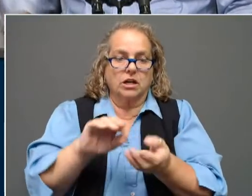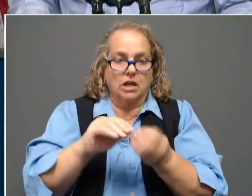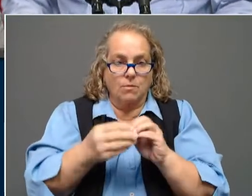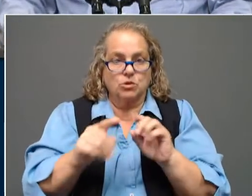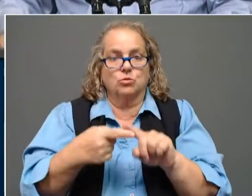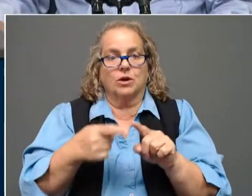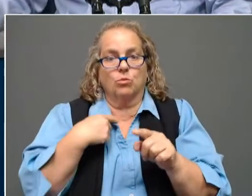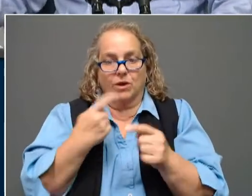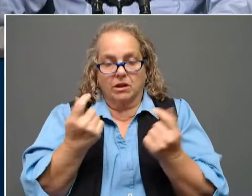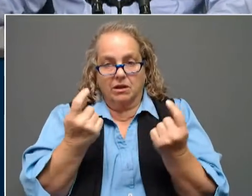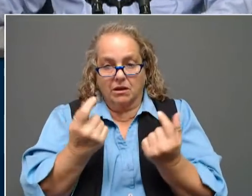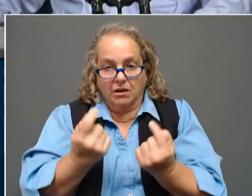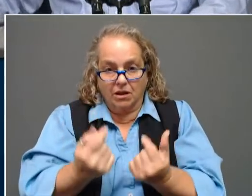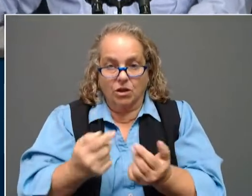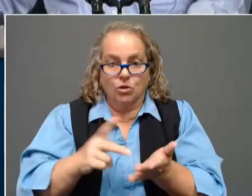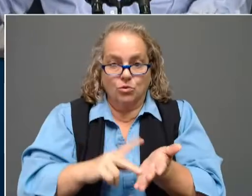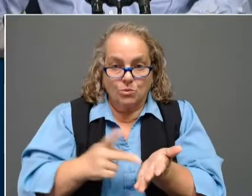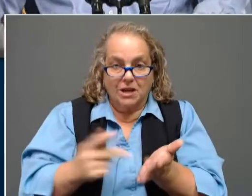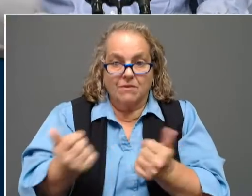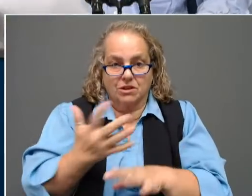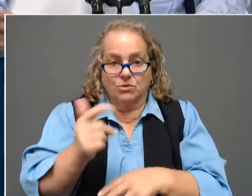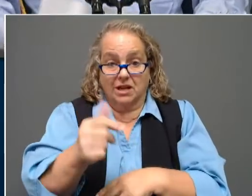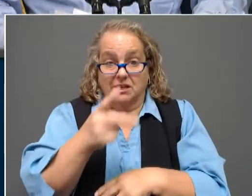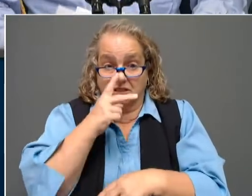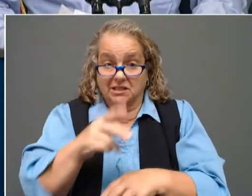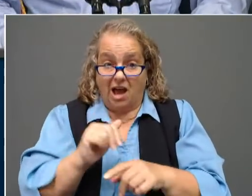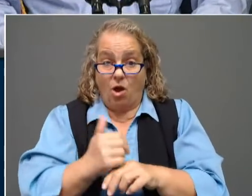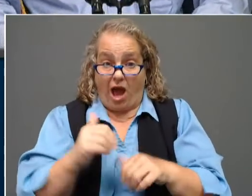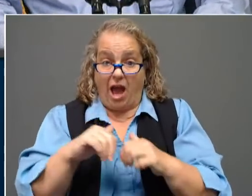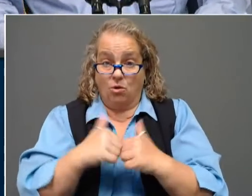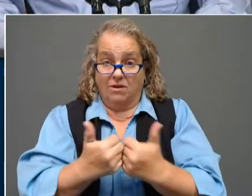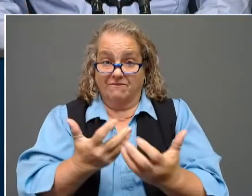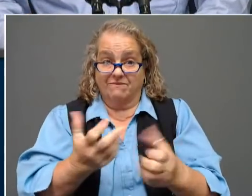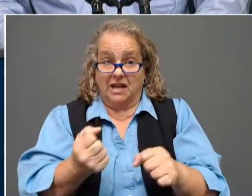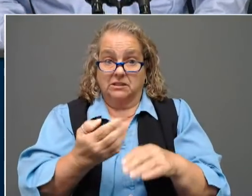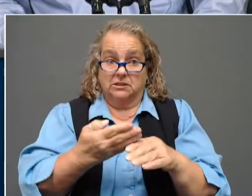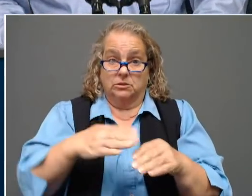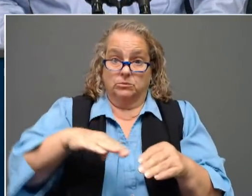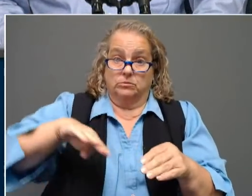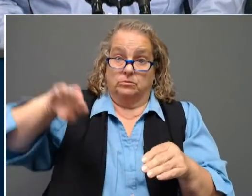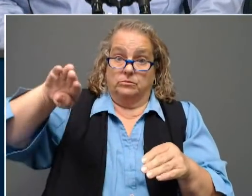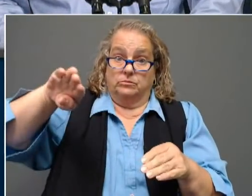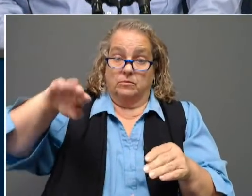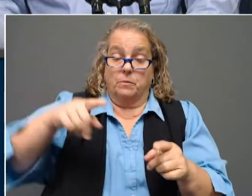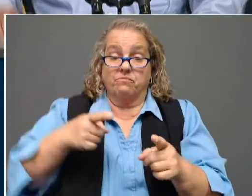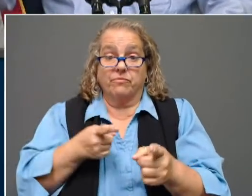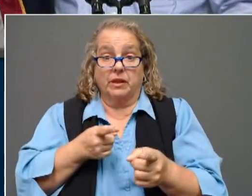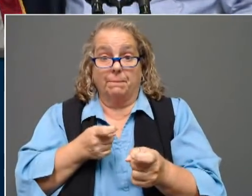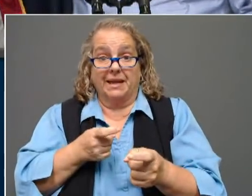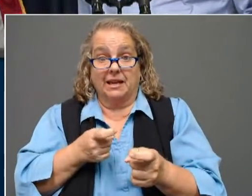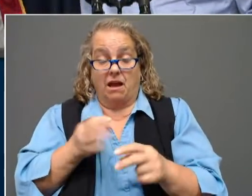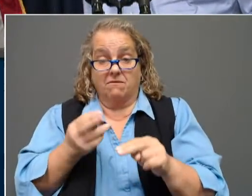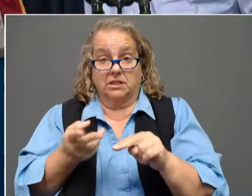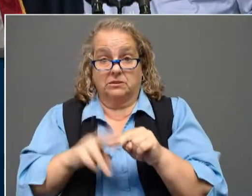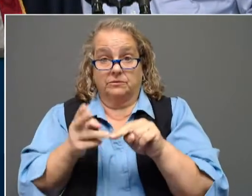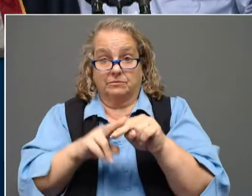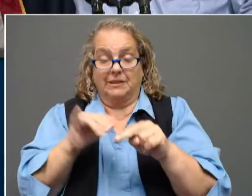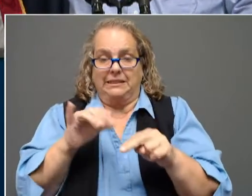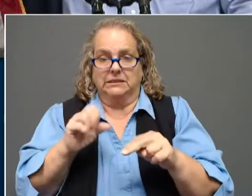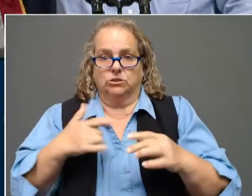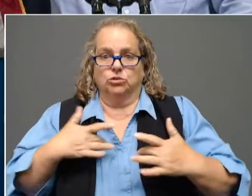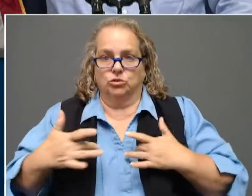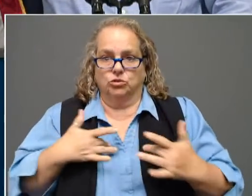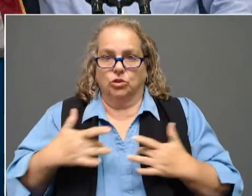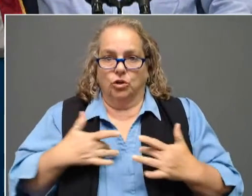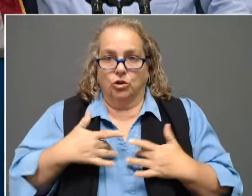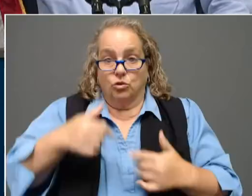can see how quickly it is. The speed of escalation is also the concern. Remember when we were always concerned